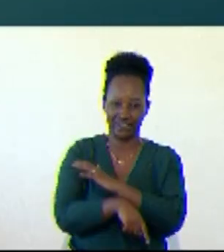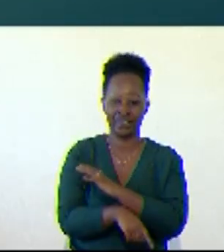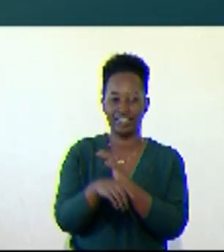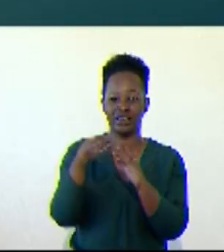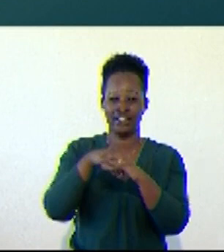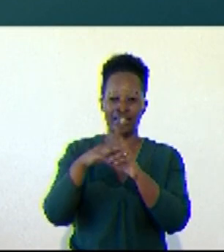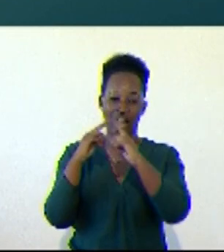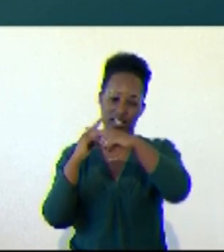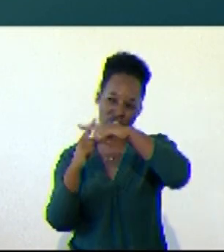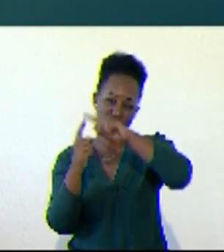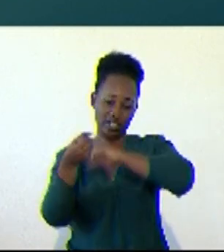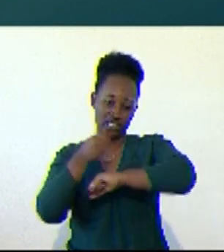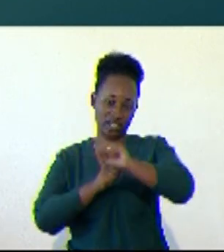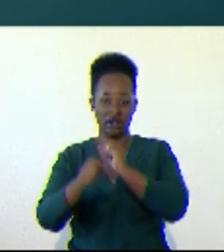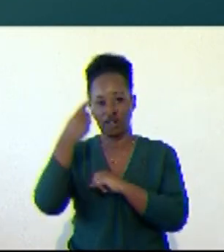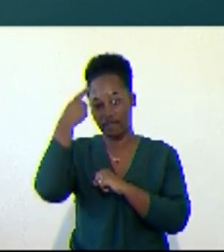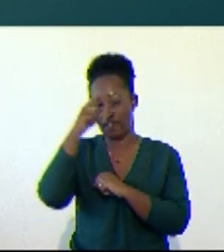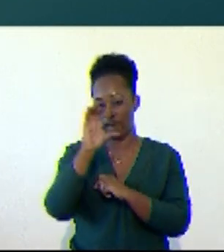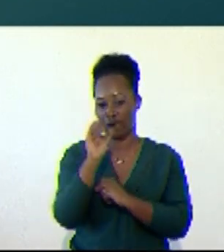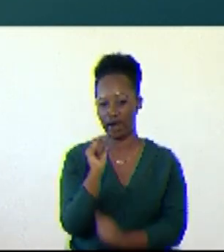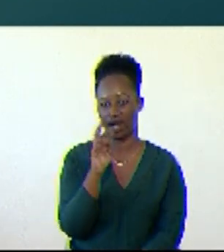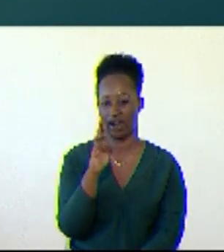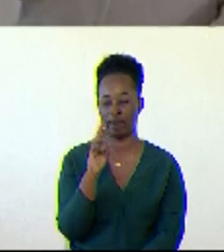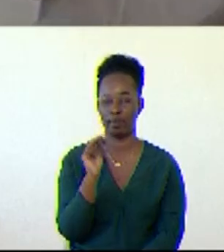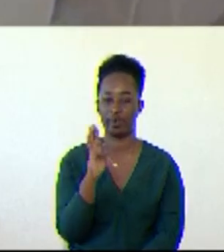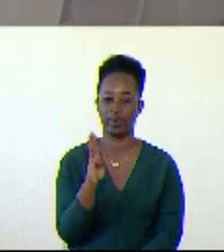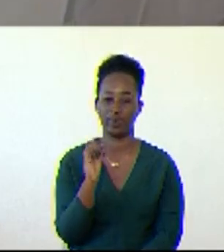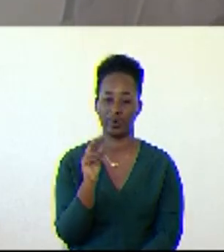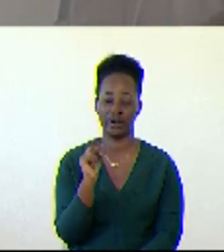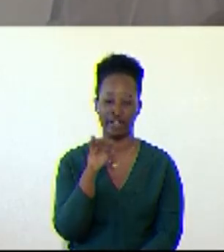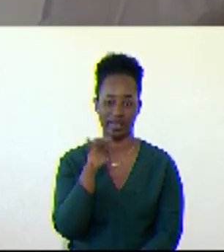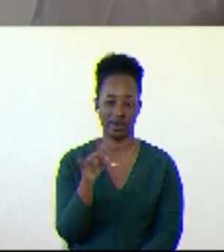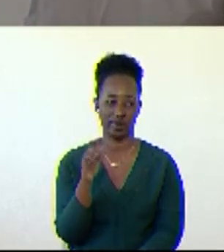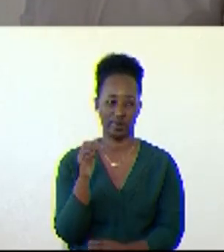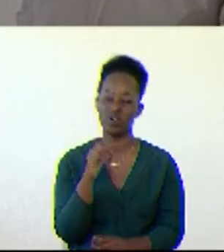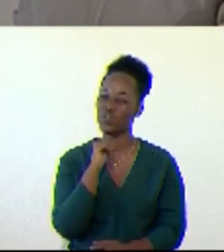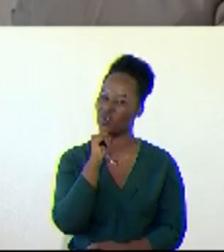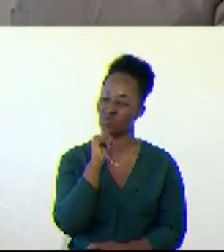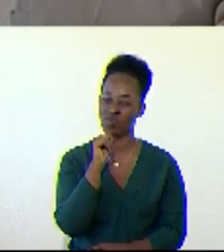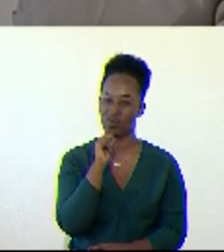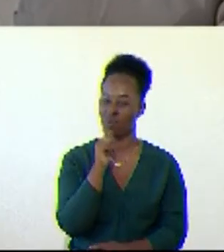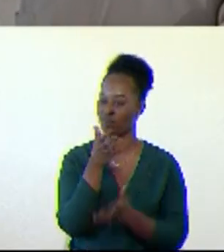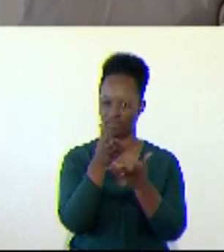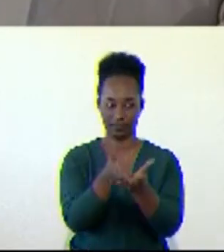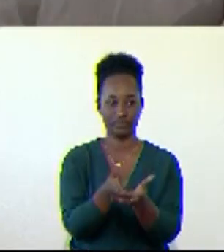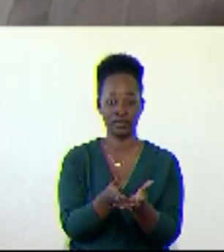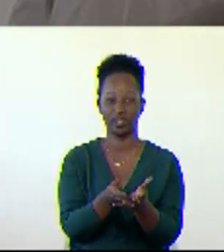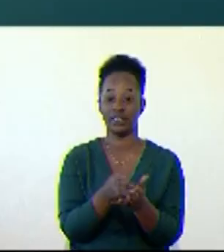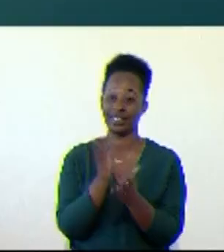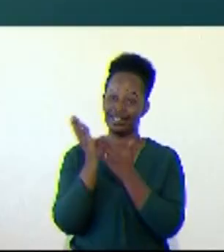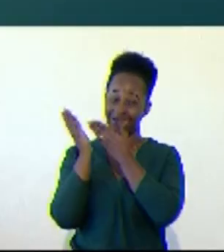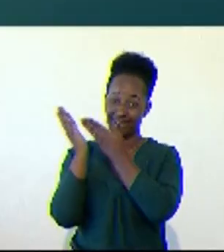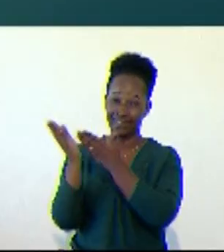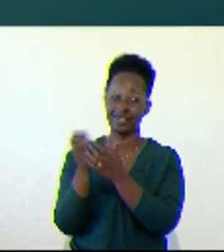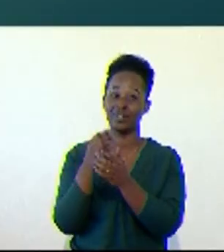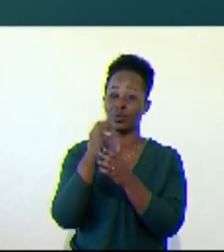reactions. For the carbonyl compounds, it is not possible. And instead of that electrophilic addition, they